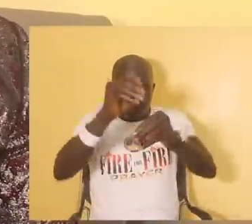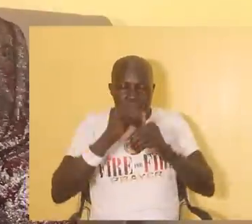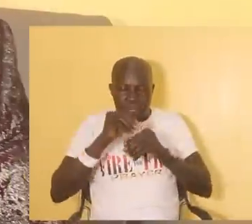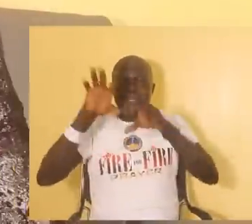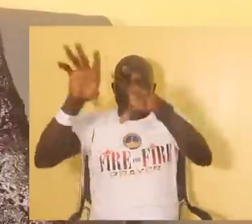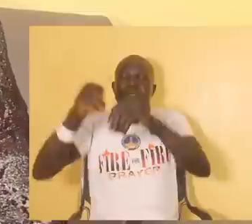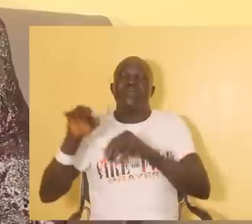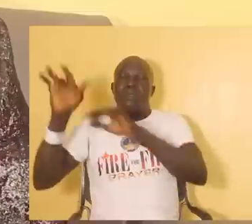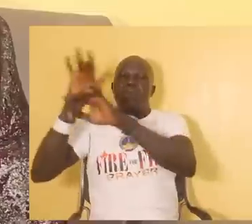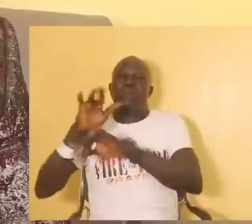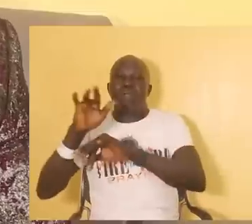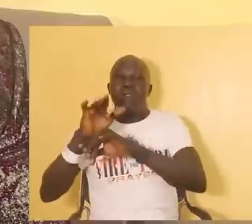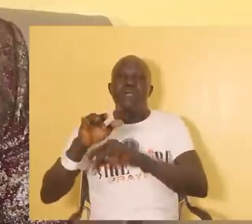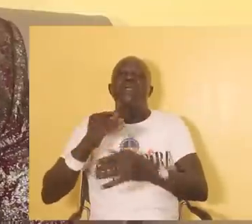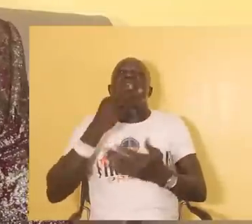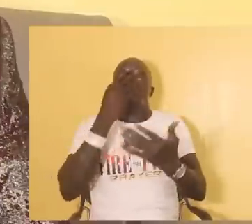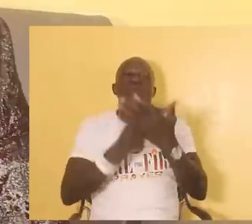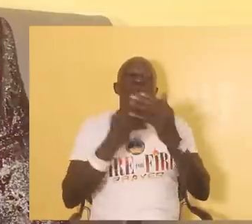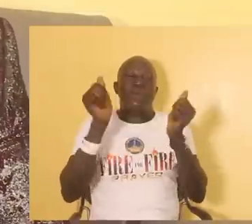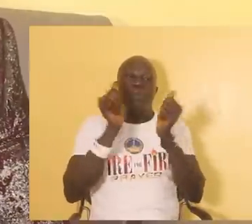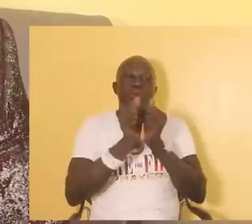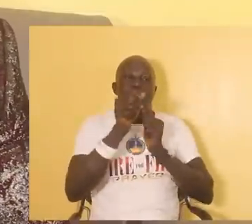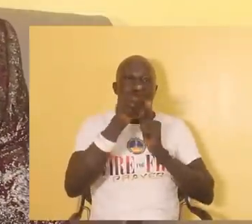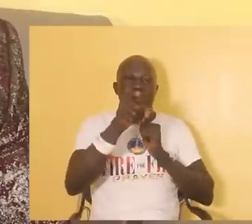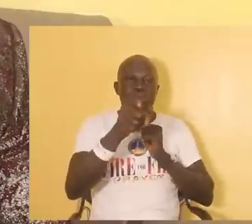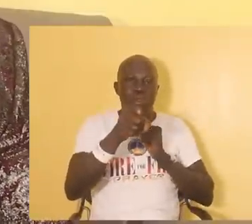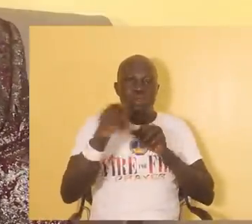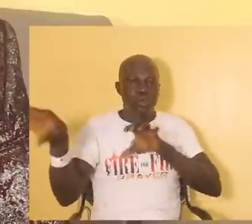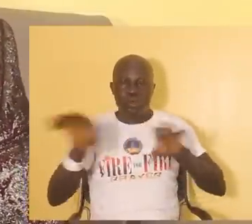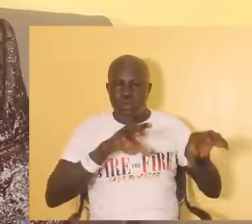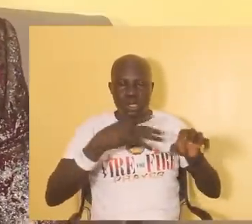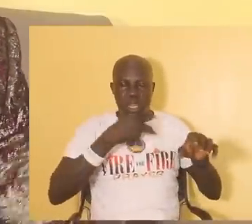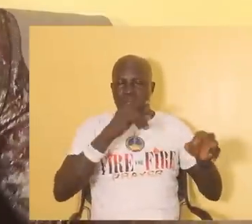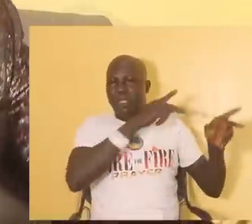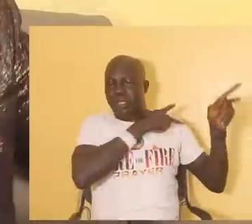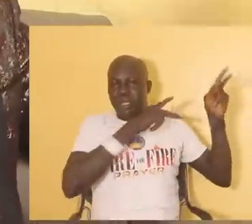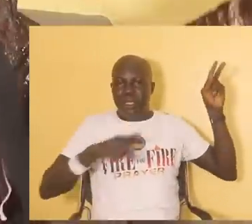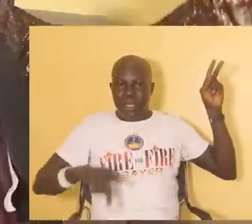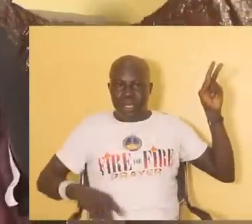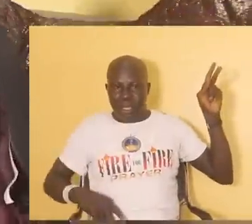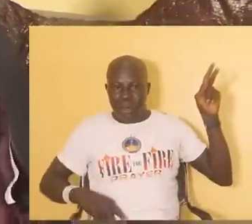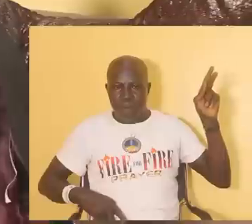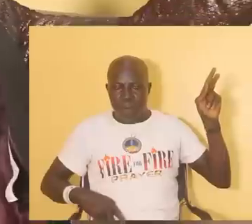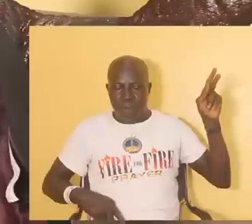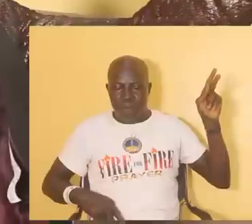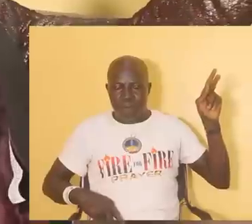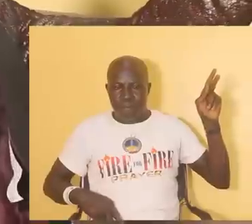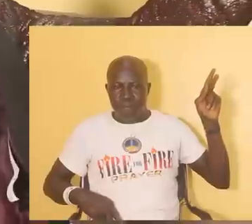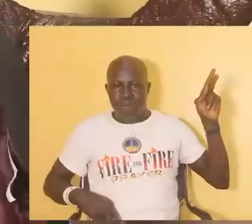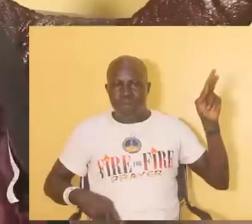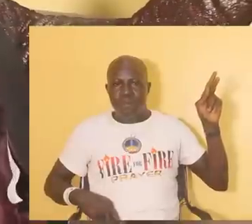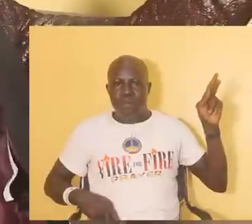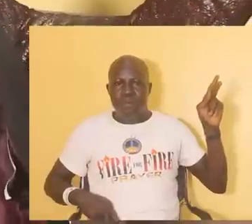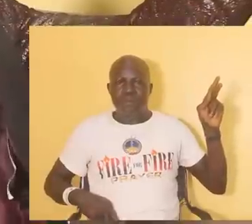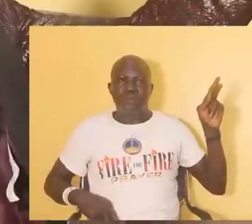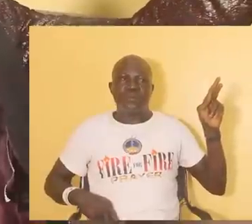anugba amen yo de dara fun amen wa de se bi oba amen ile ologo